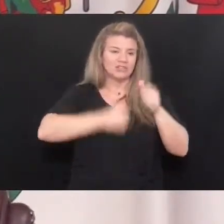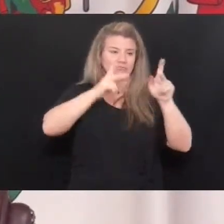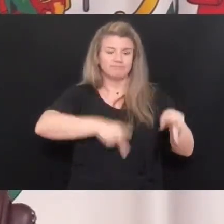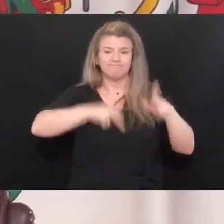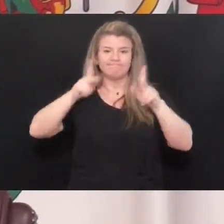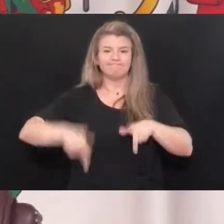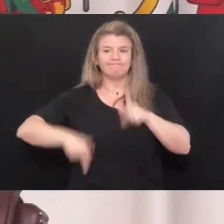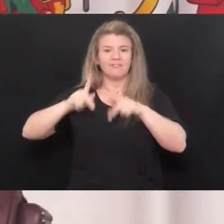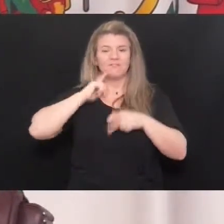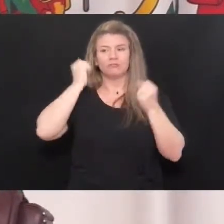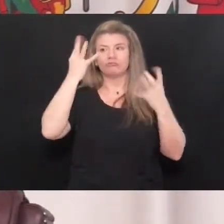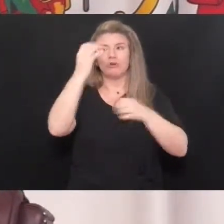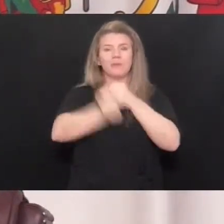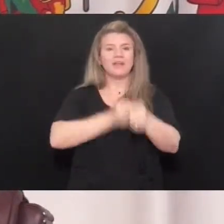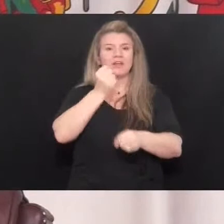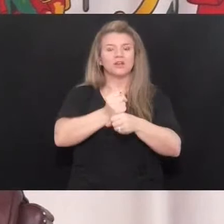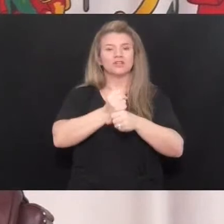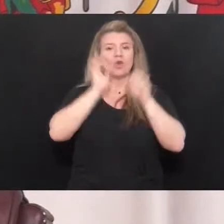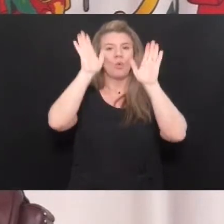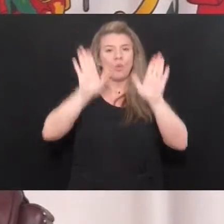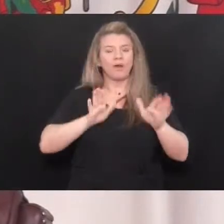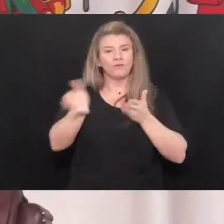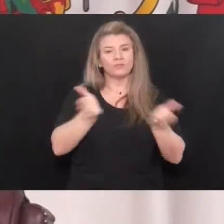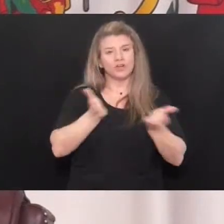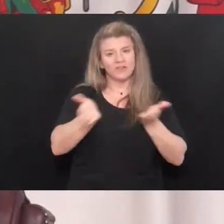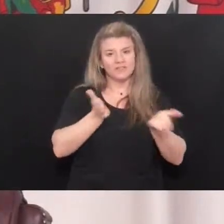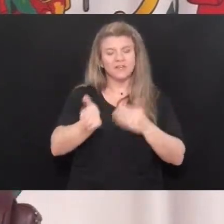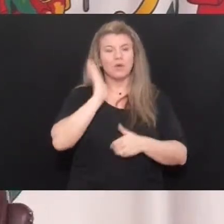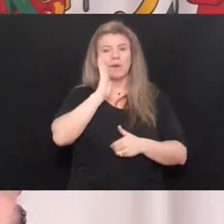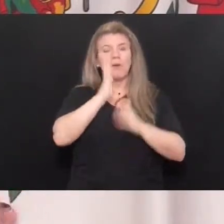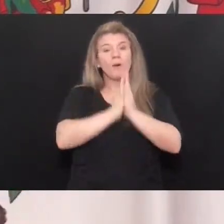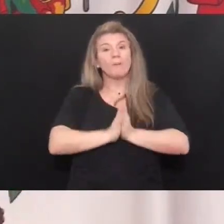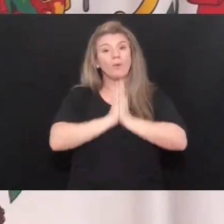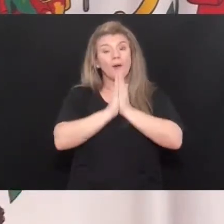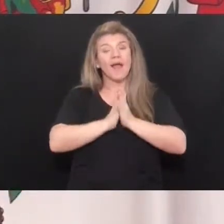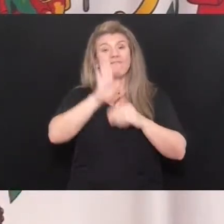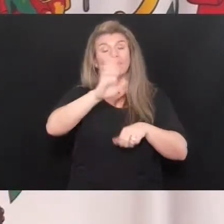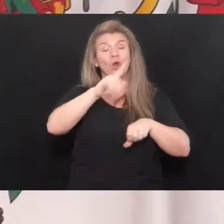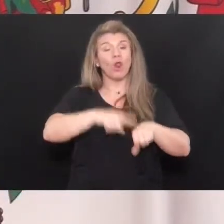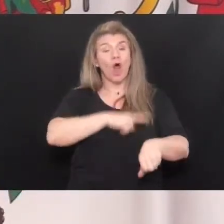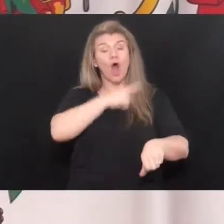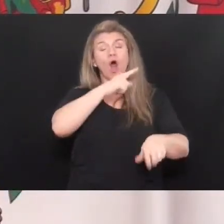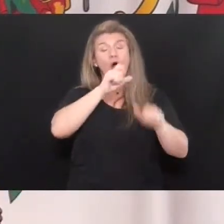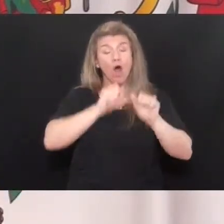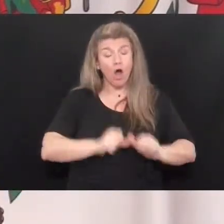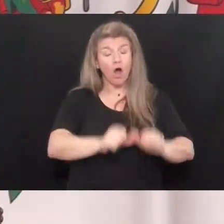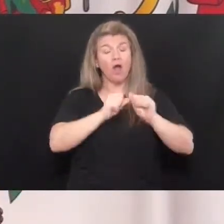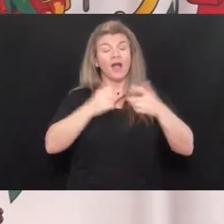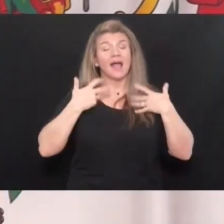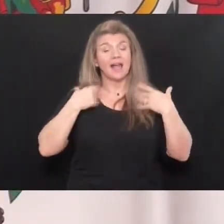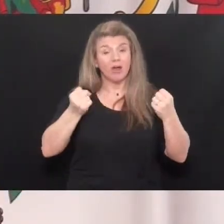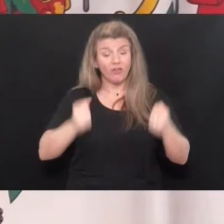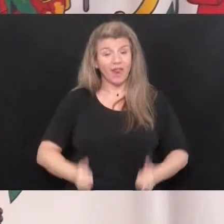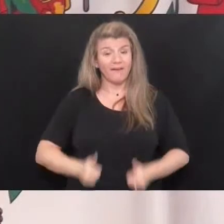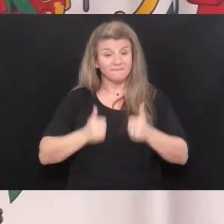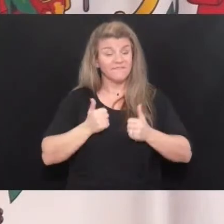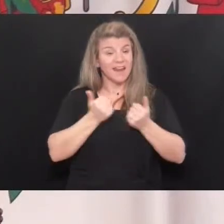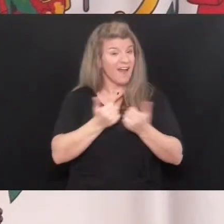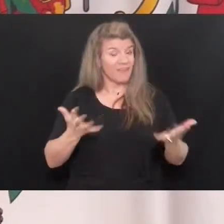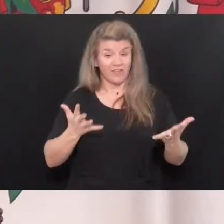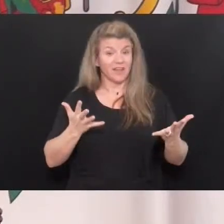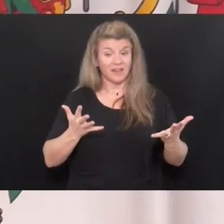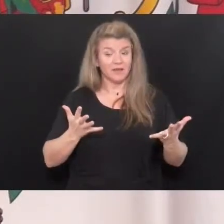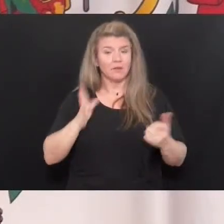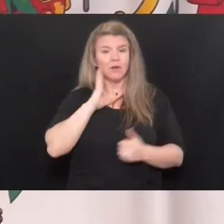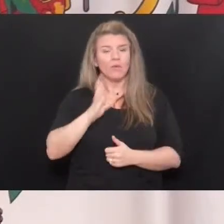for all those years of wonderful service. And we're going to pray for your long and healthy life and everything in every way. We're